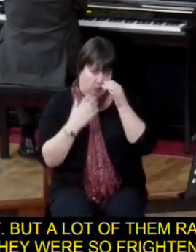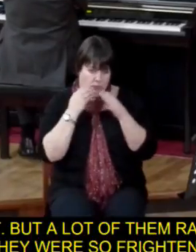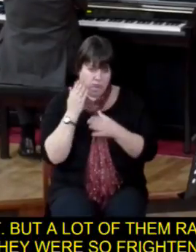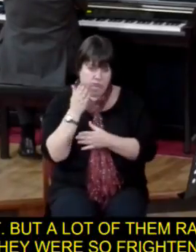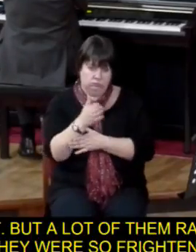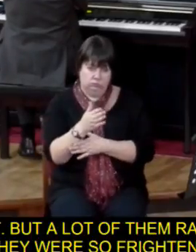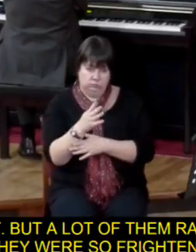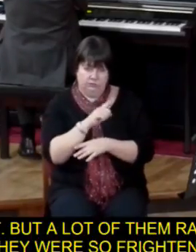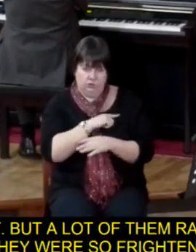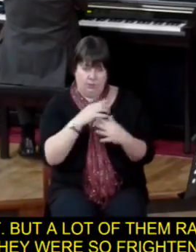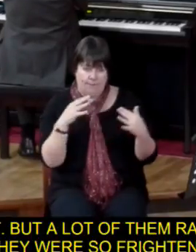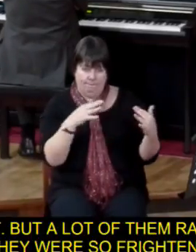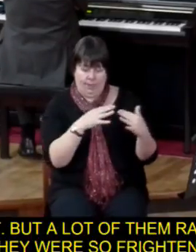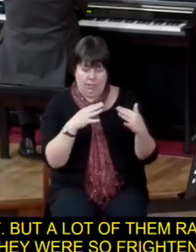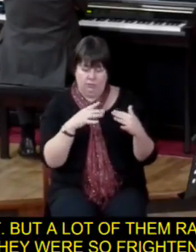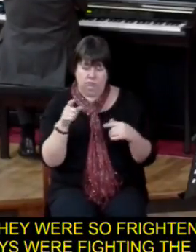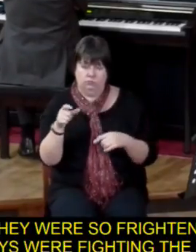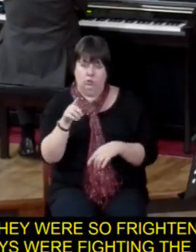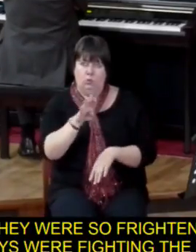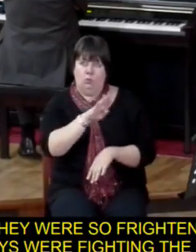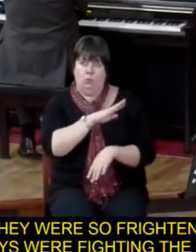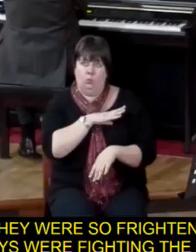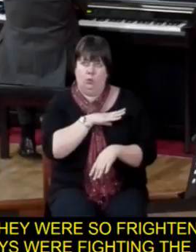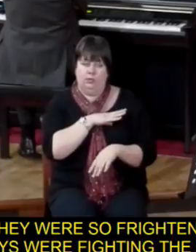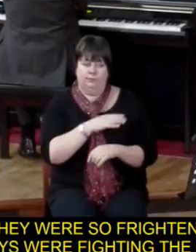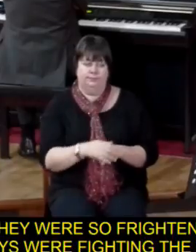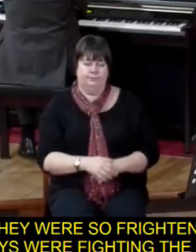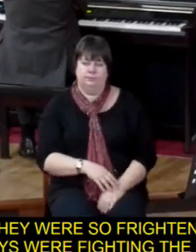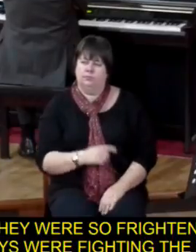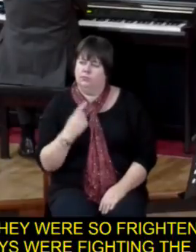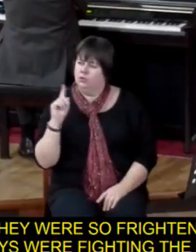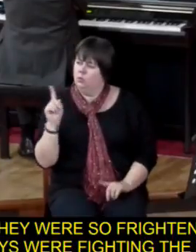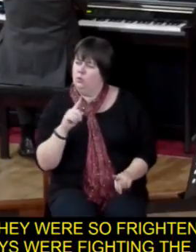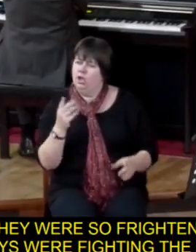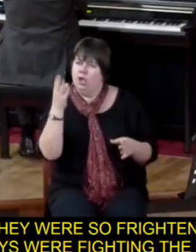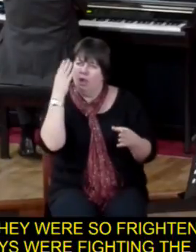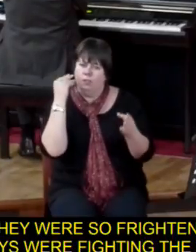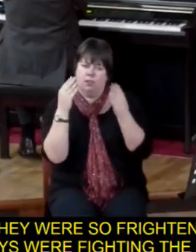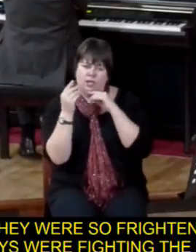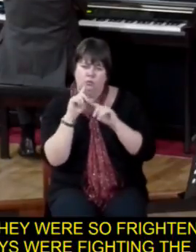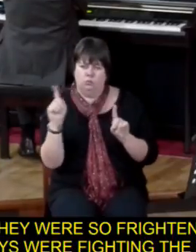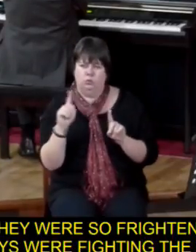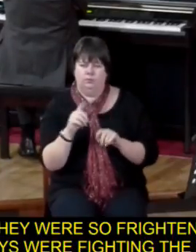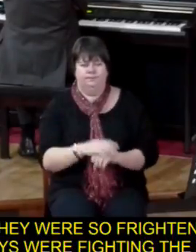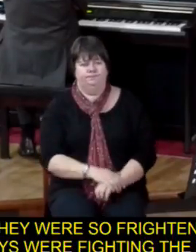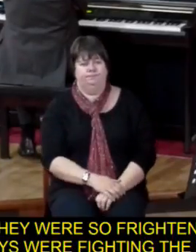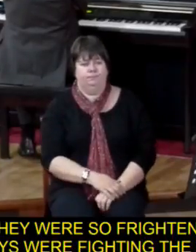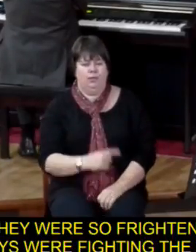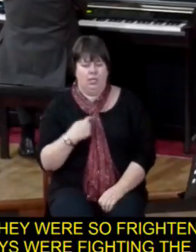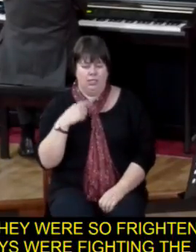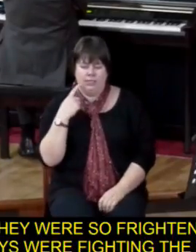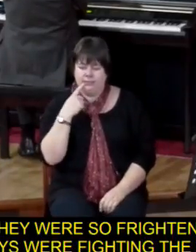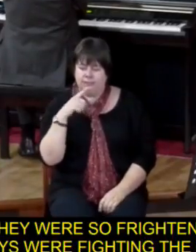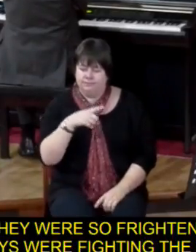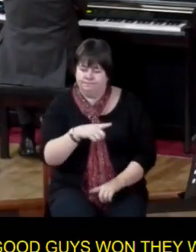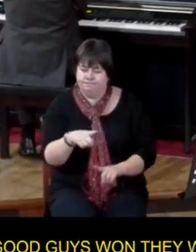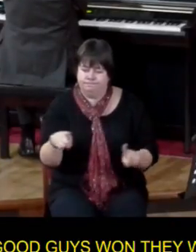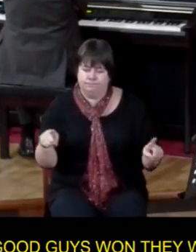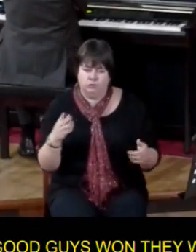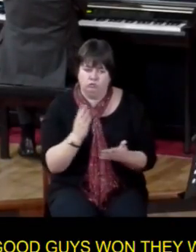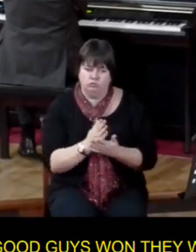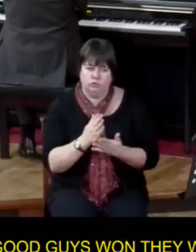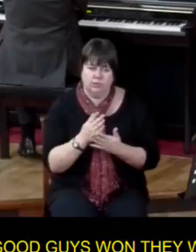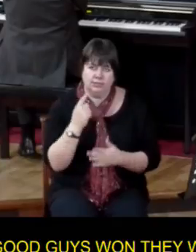battle, and they won the battle. So what are we to learn from that story this week, boys and girls? Well, I'll tell you, very simple.